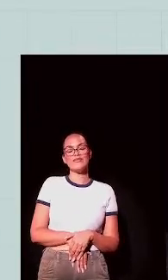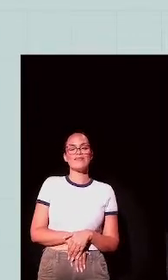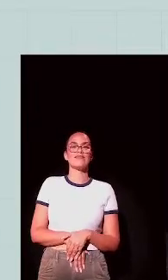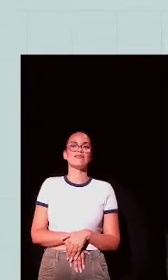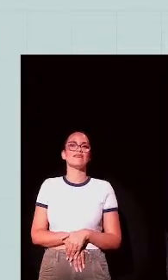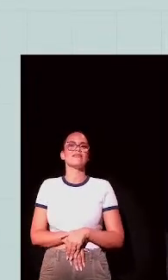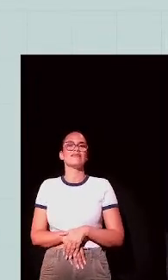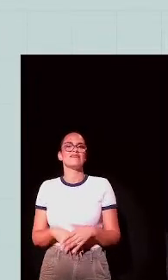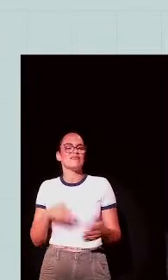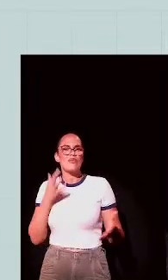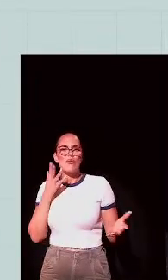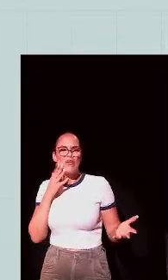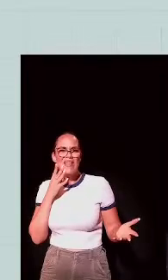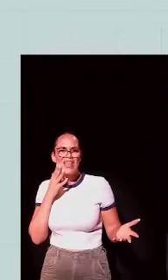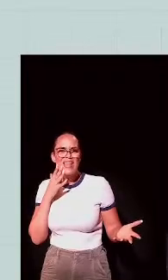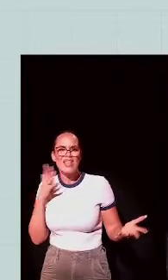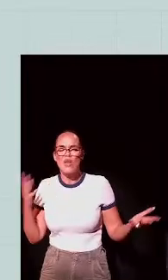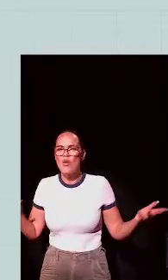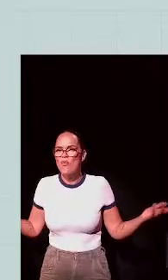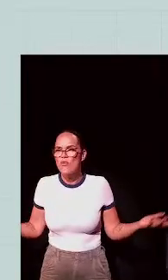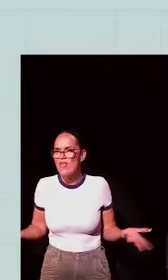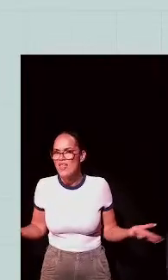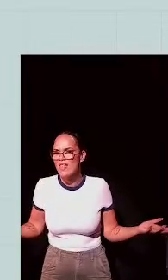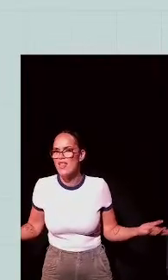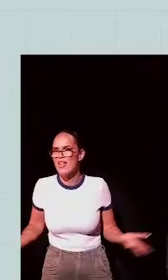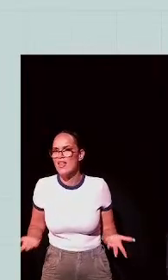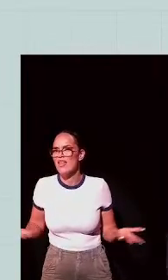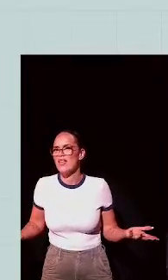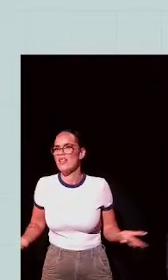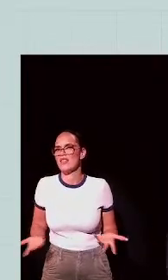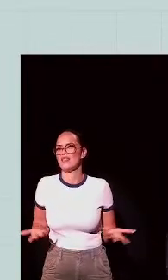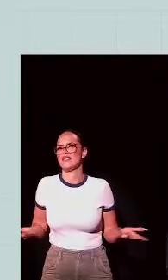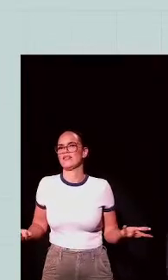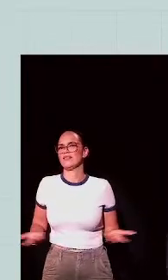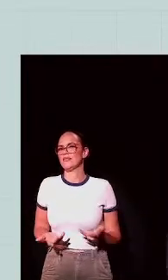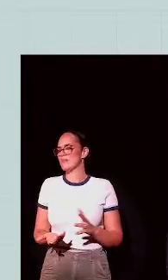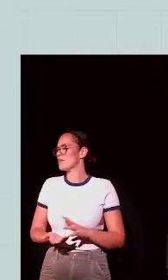where are you? Oh,